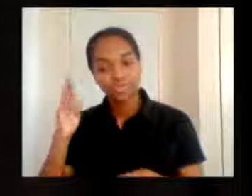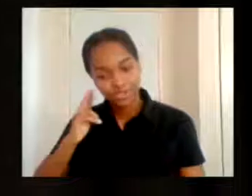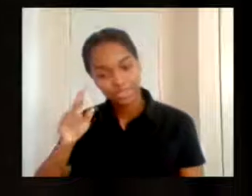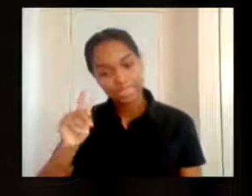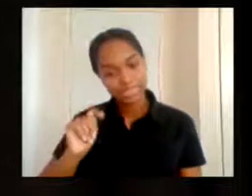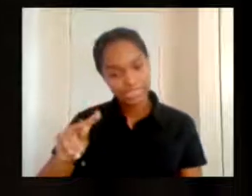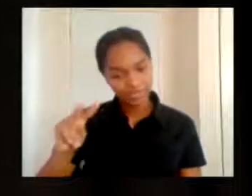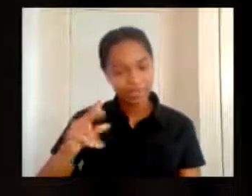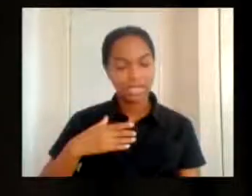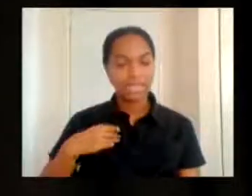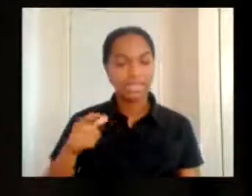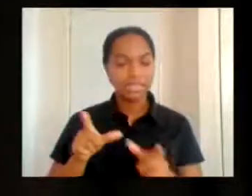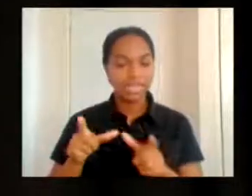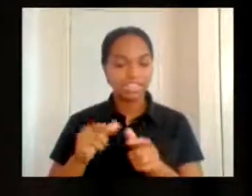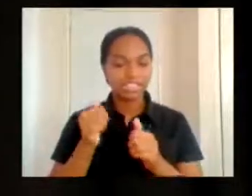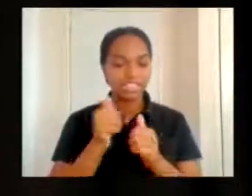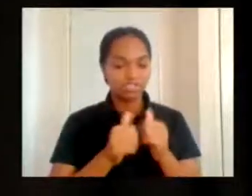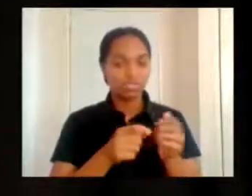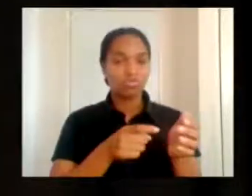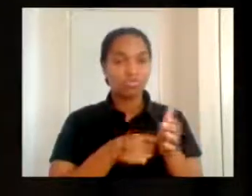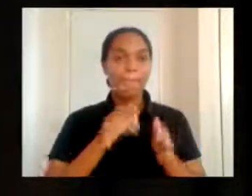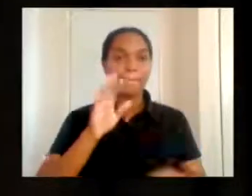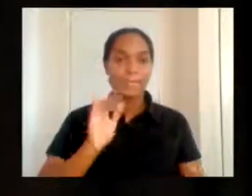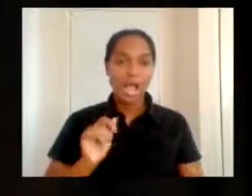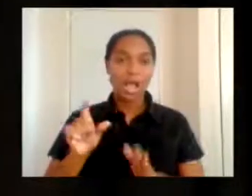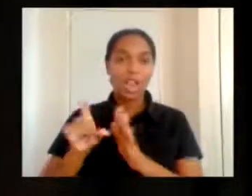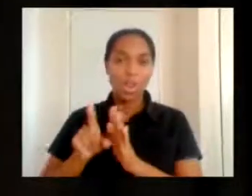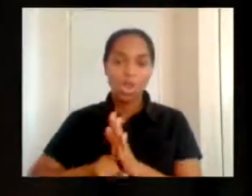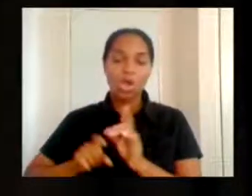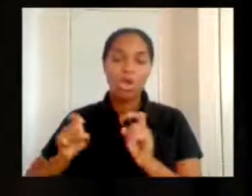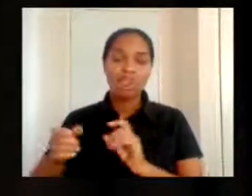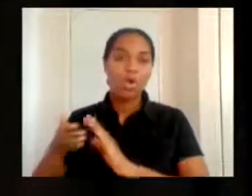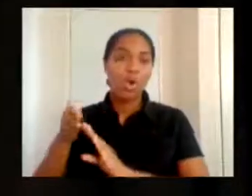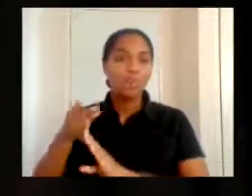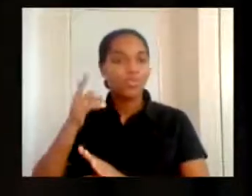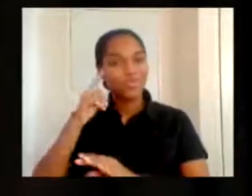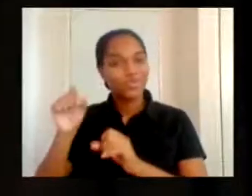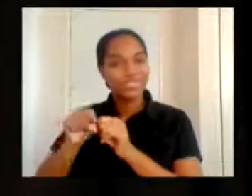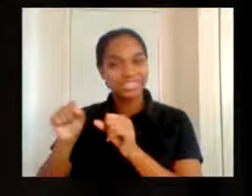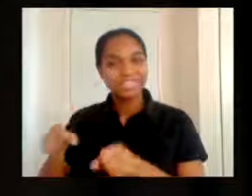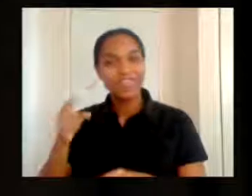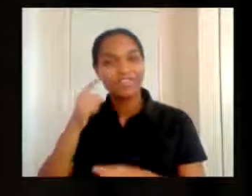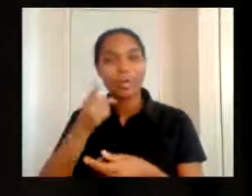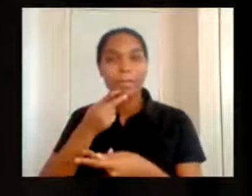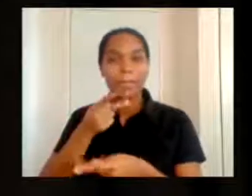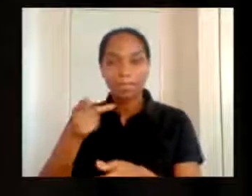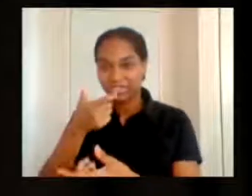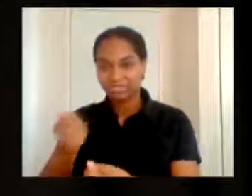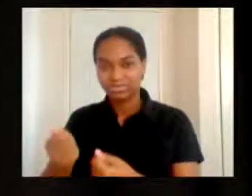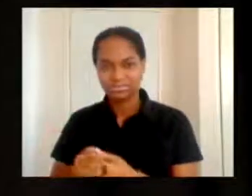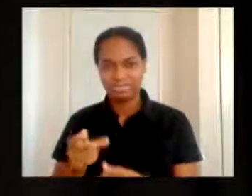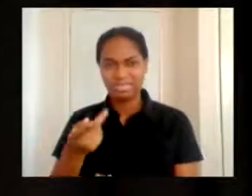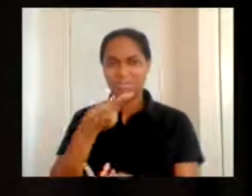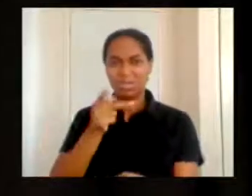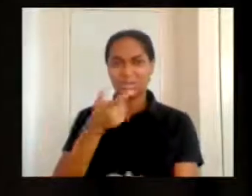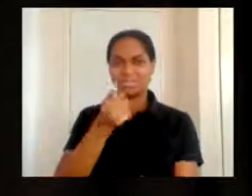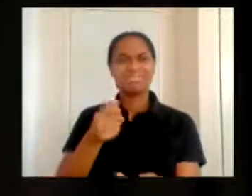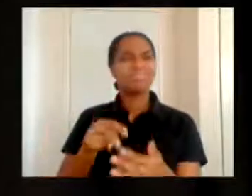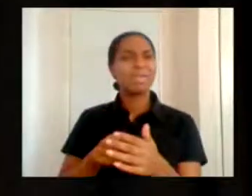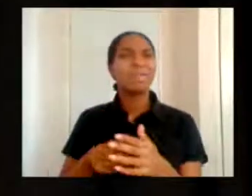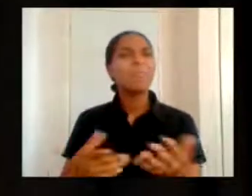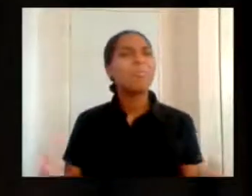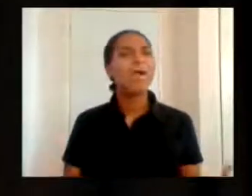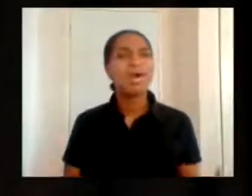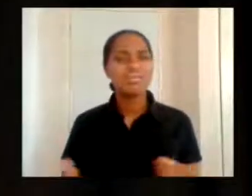licensee is required by law to operate a station in the public interest. Public interest. So what does it mean? To